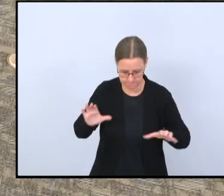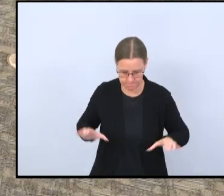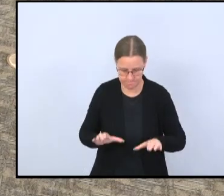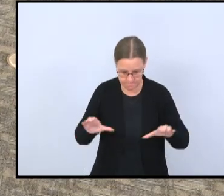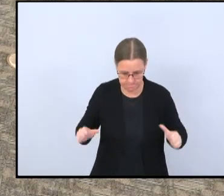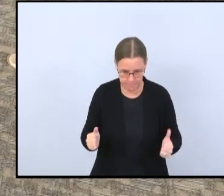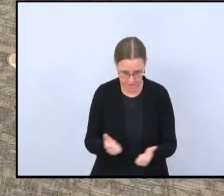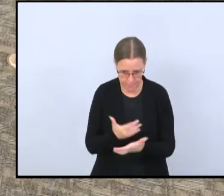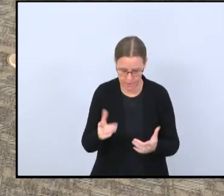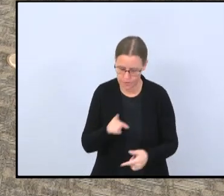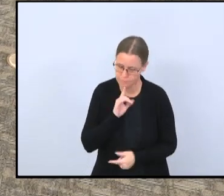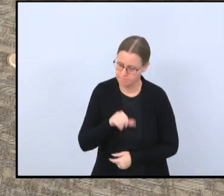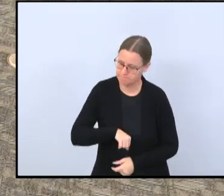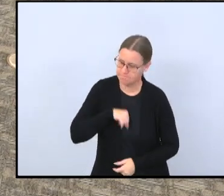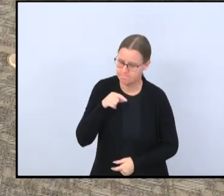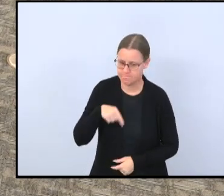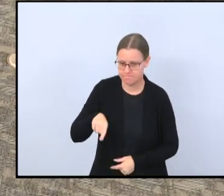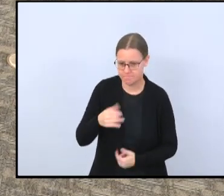these scholars tonight.